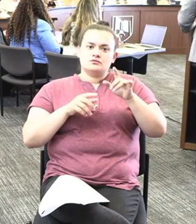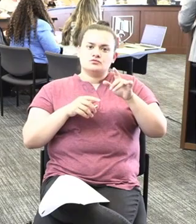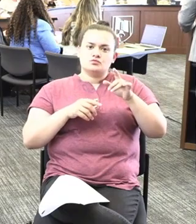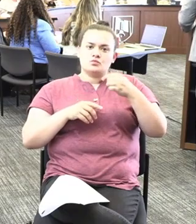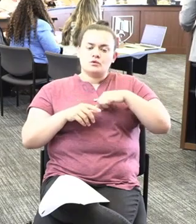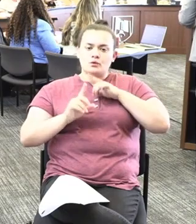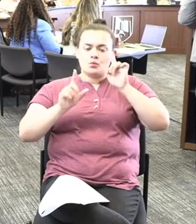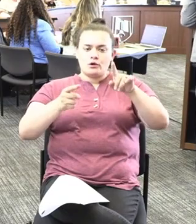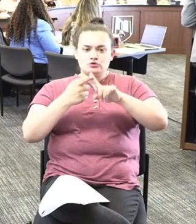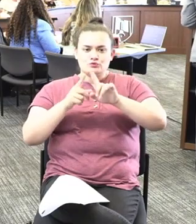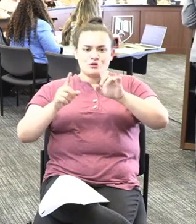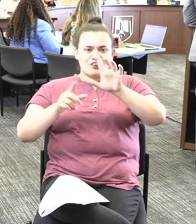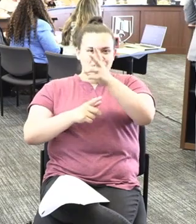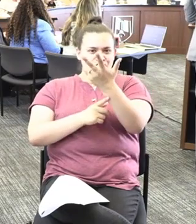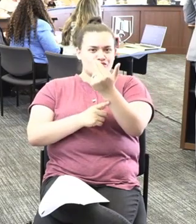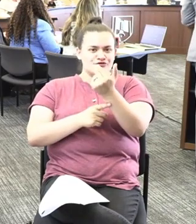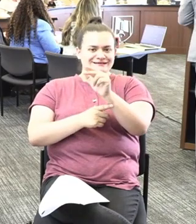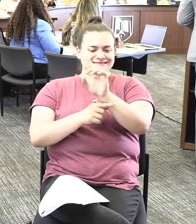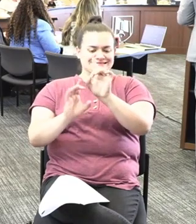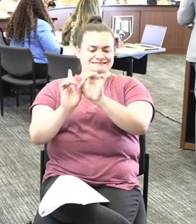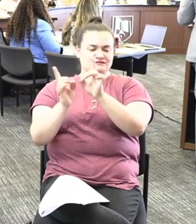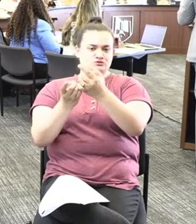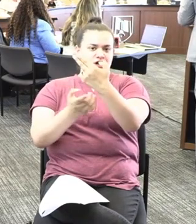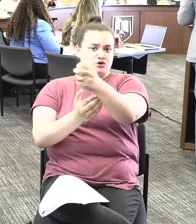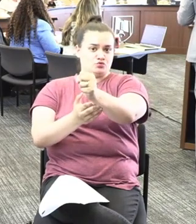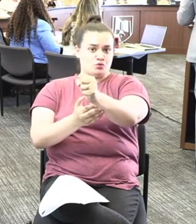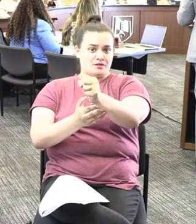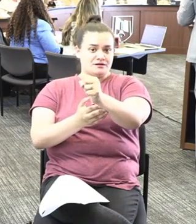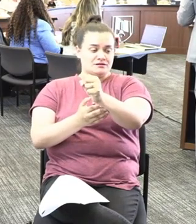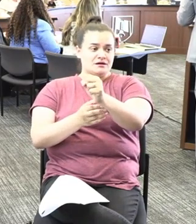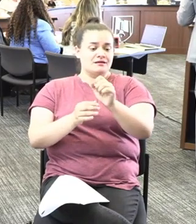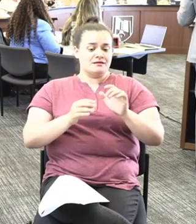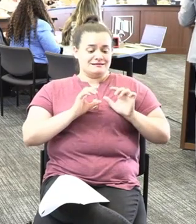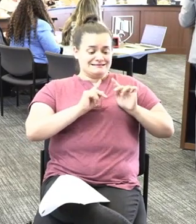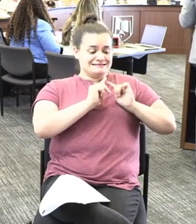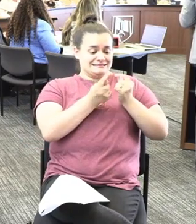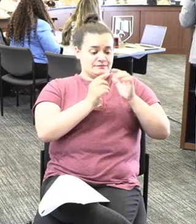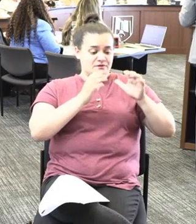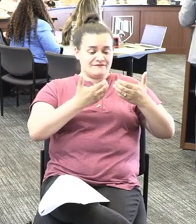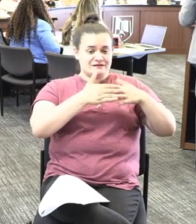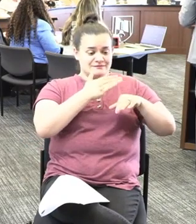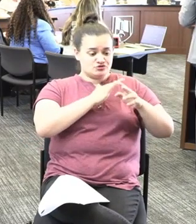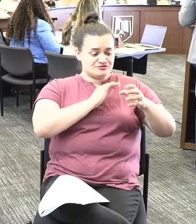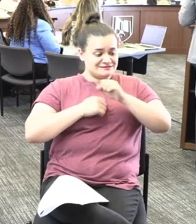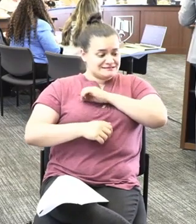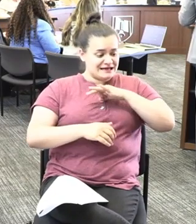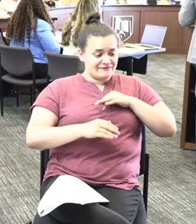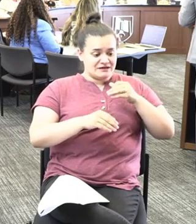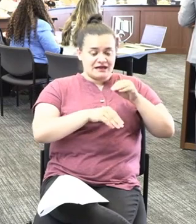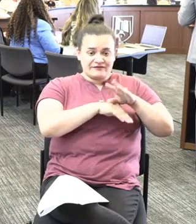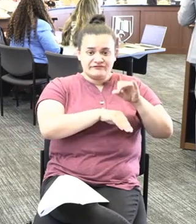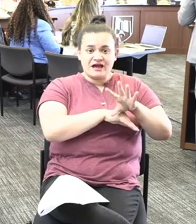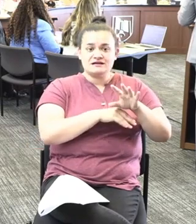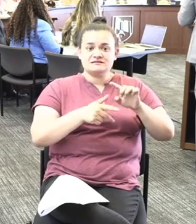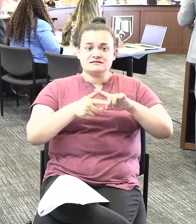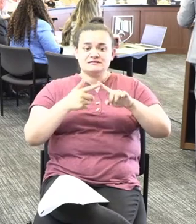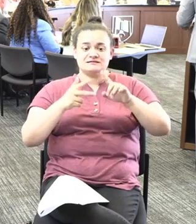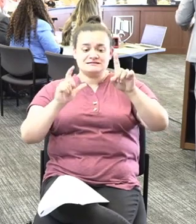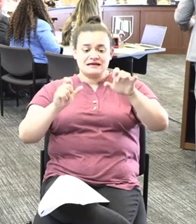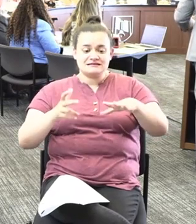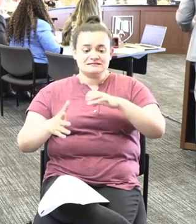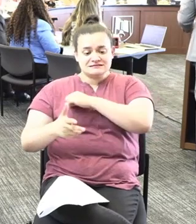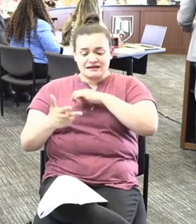out to 13 district high schools. This is a team of admission staff, advising staff, testing staff,